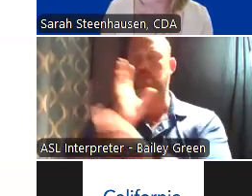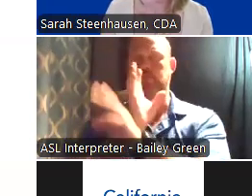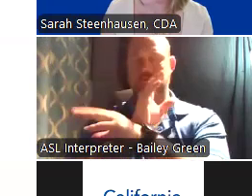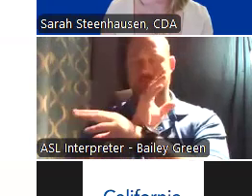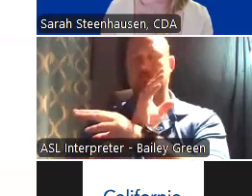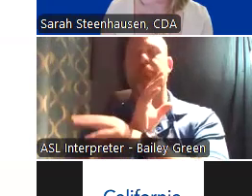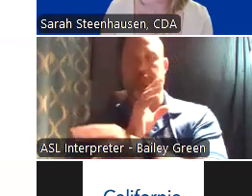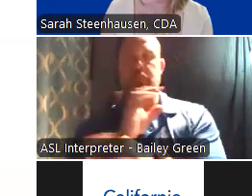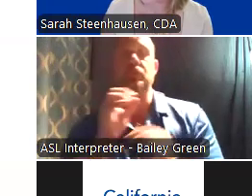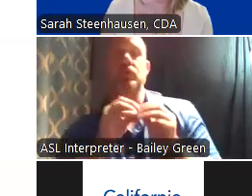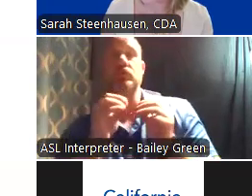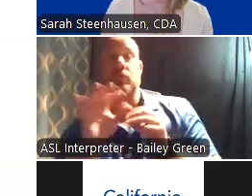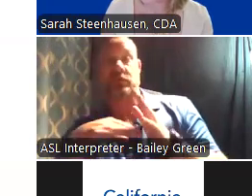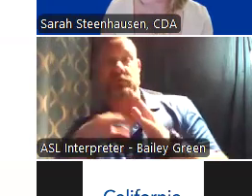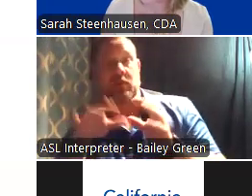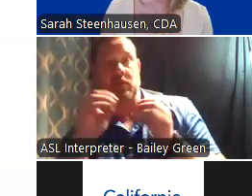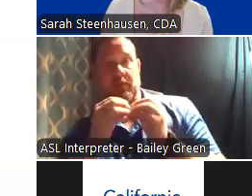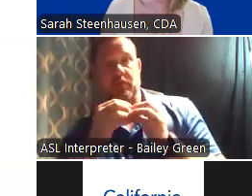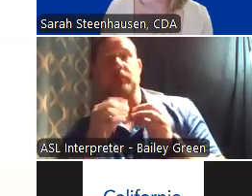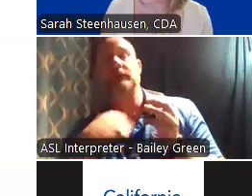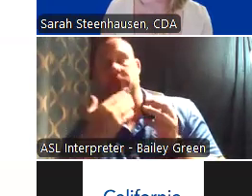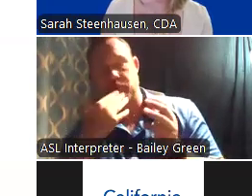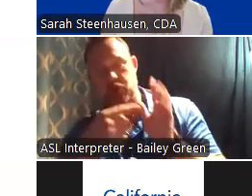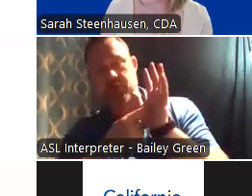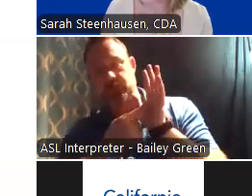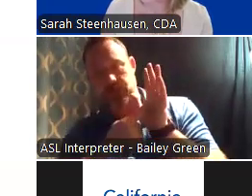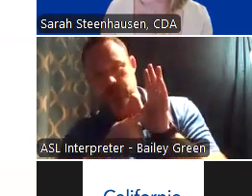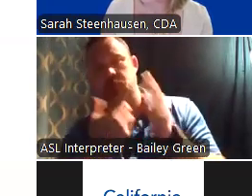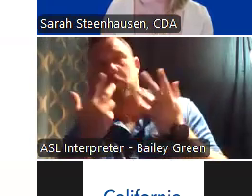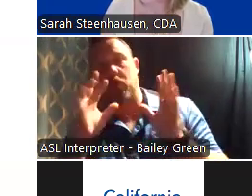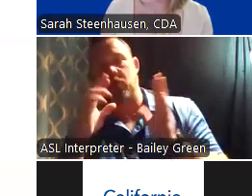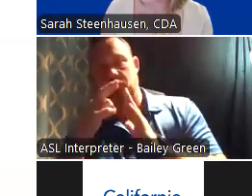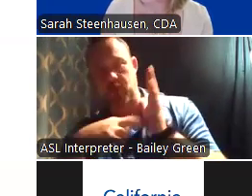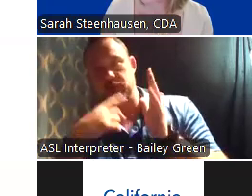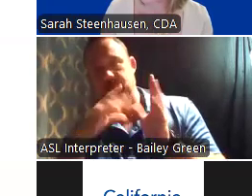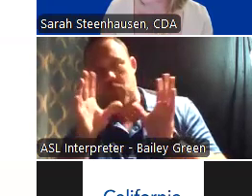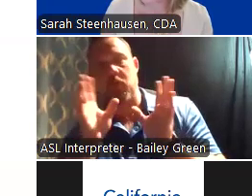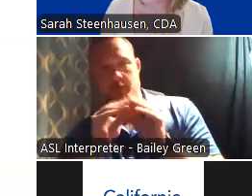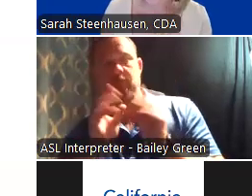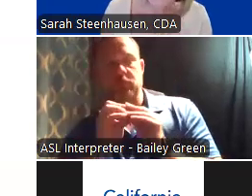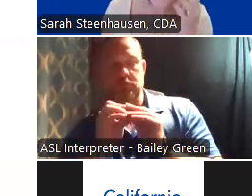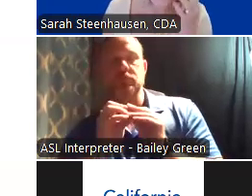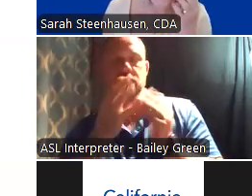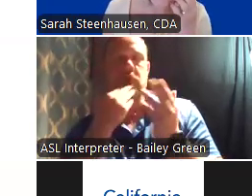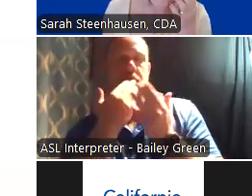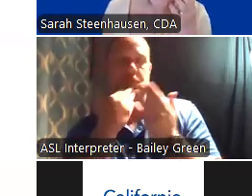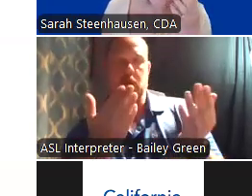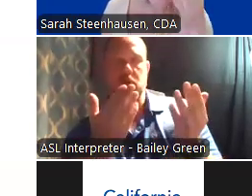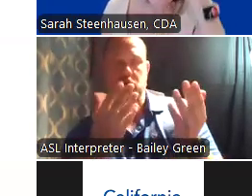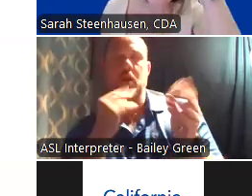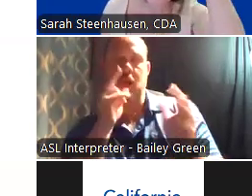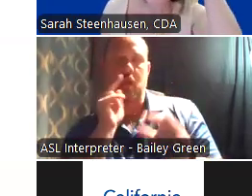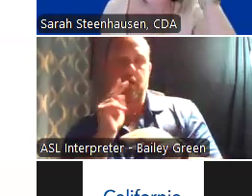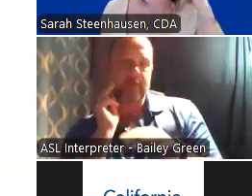And based on the numbers, I feel like DACLAC has some good representation that has already registered for the conference. So thank you for that. And I look